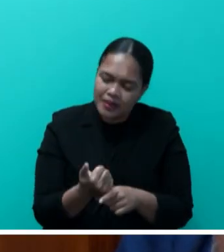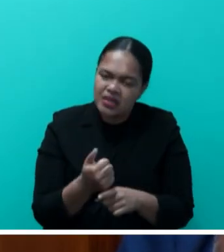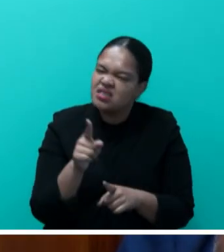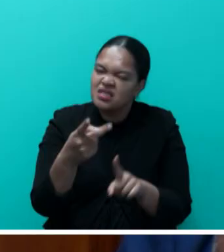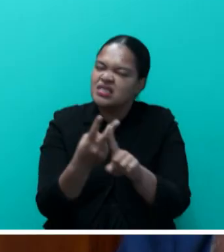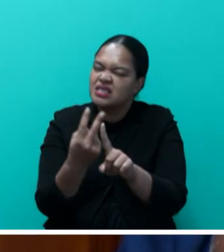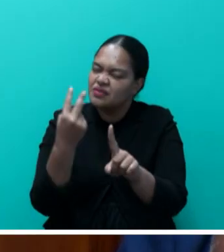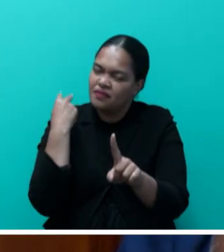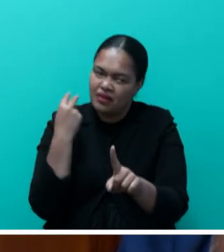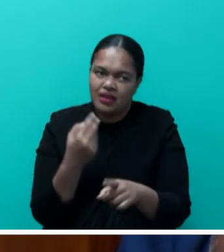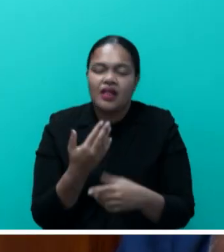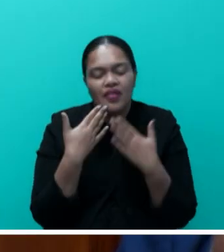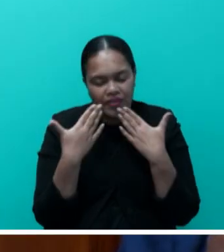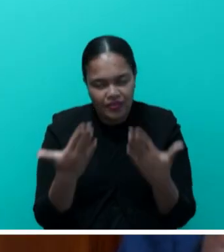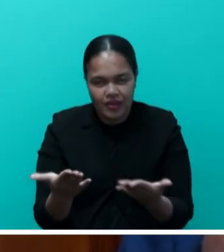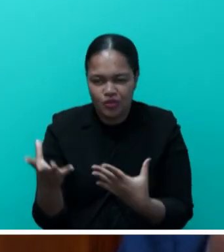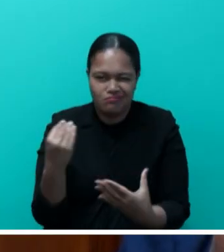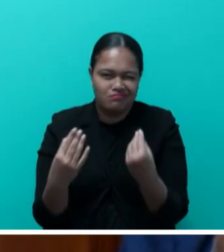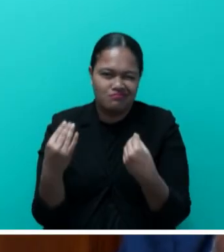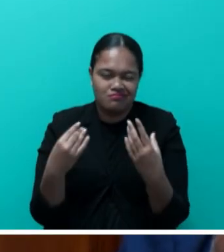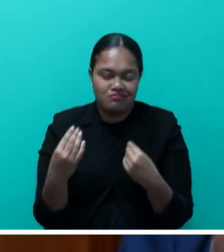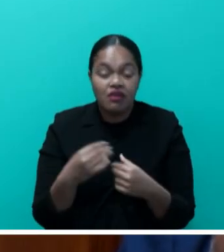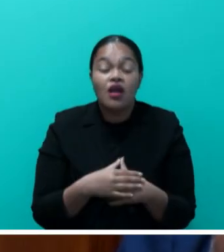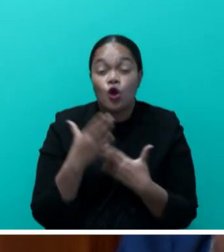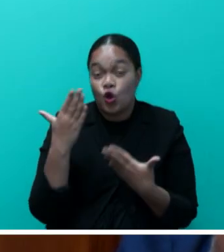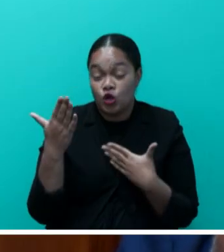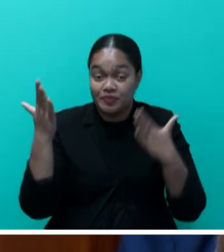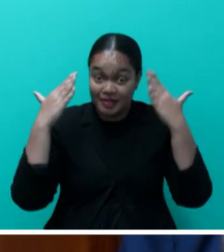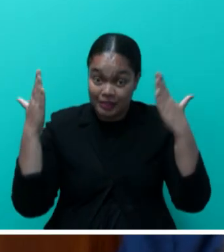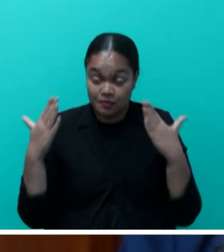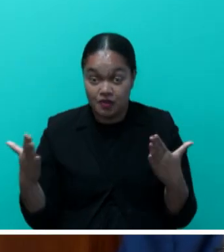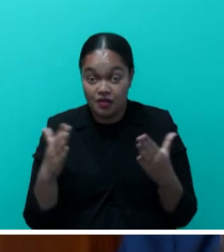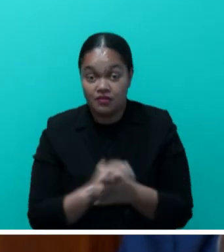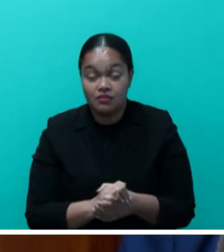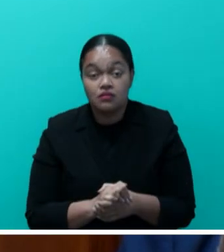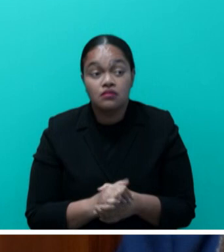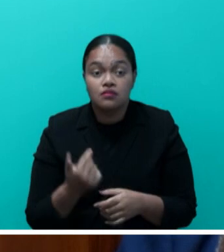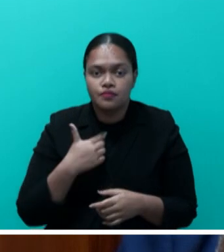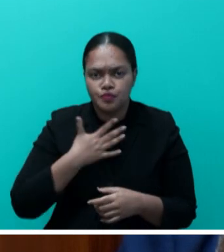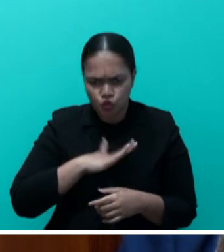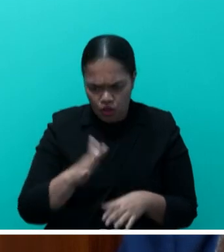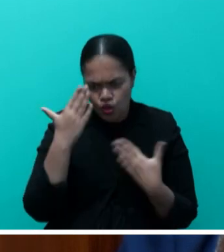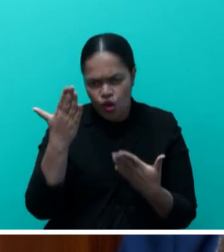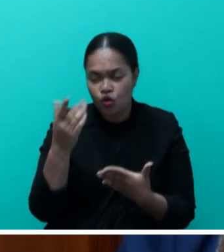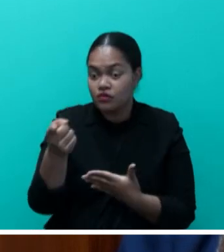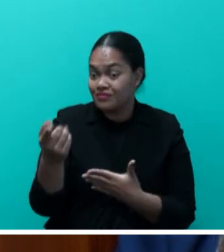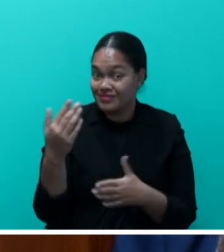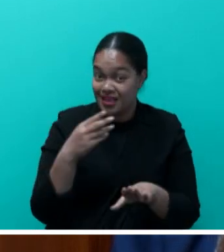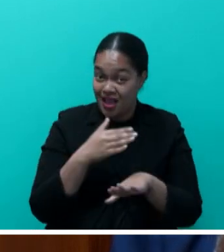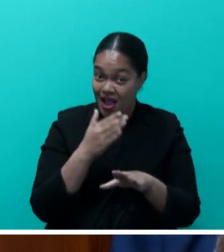Reflect a little bit. Thank you. Honorable Speaker, I want to acknowledge the previous